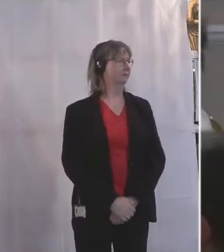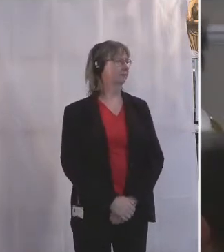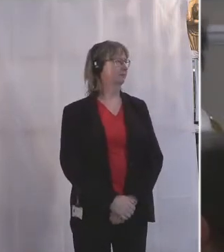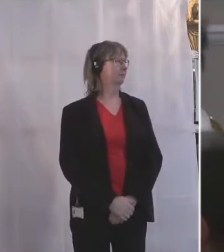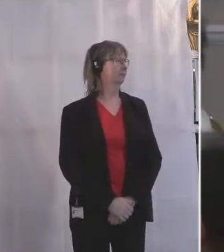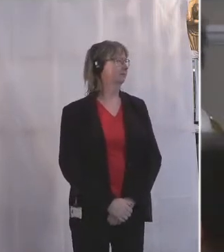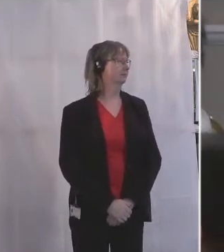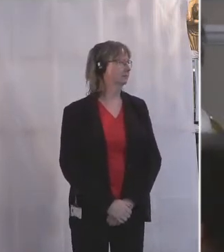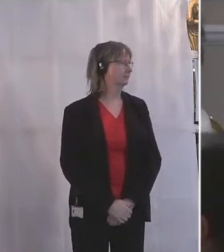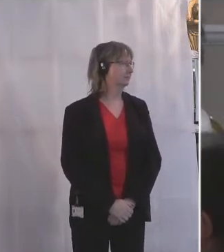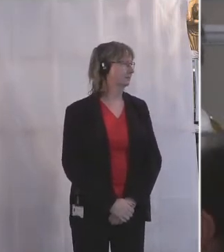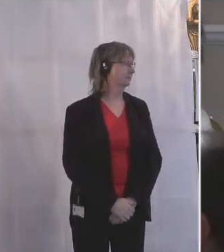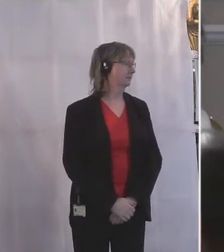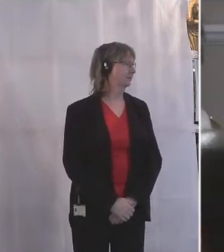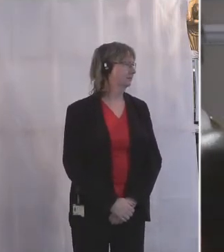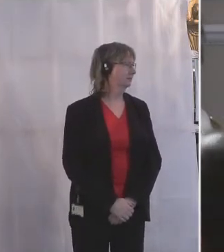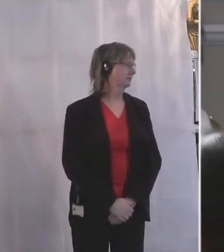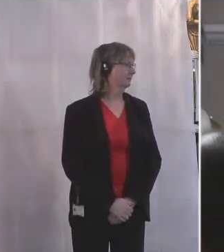I'm through the table. Did you draw?